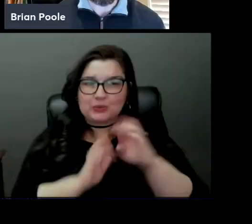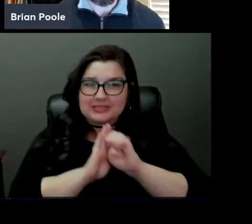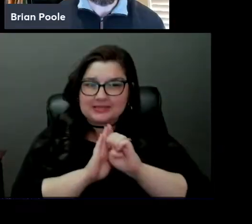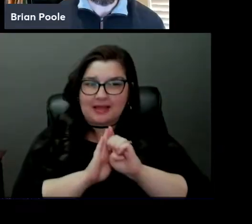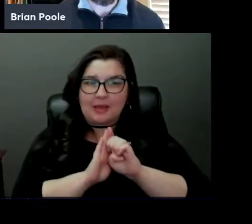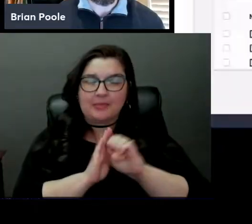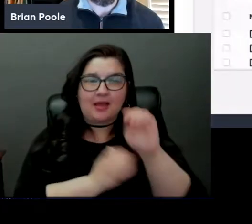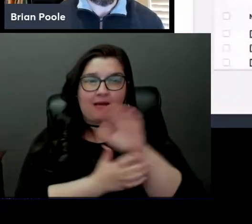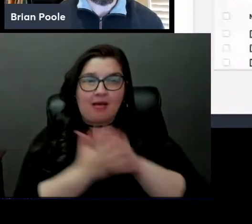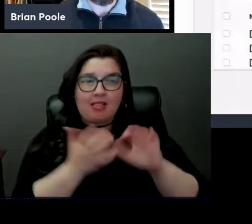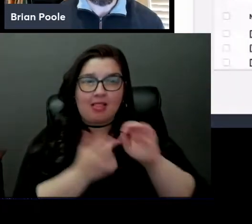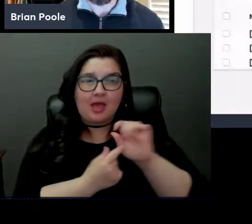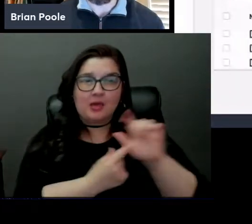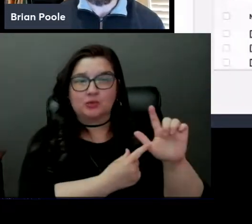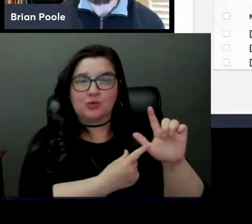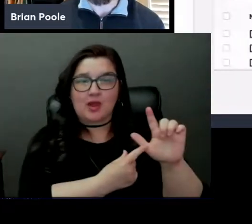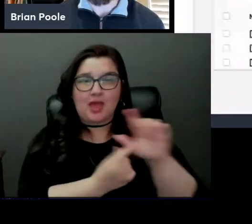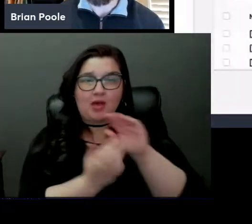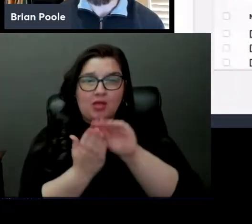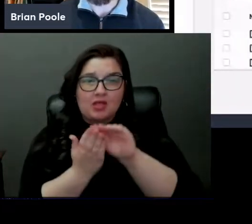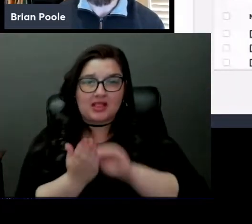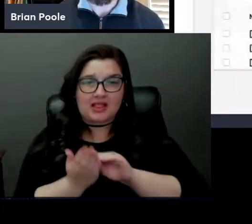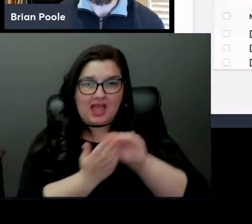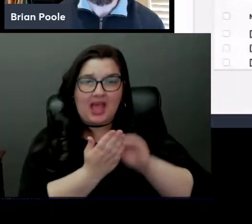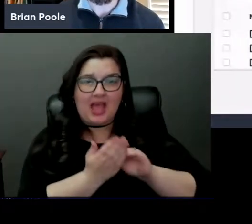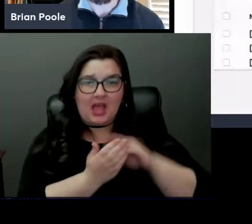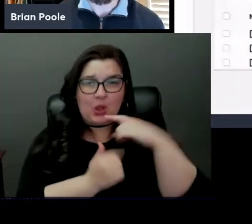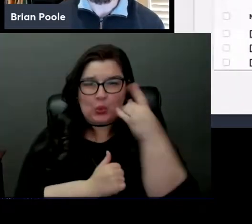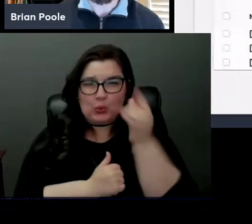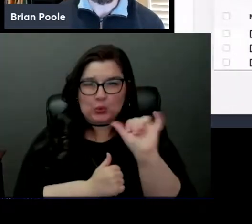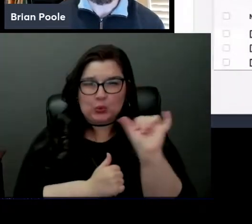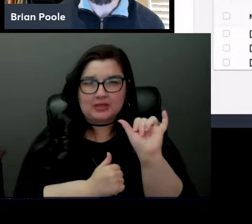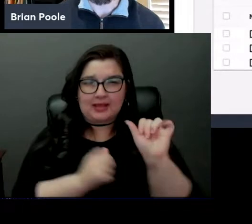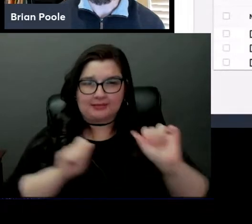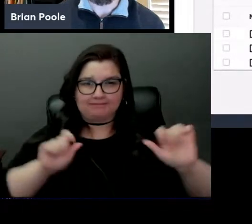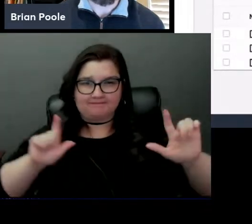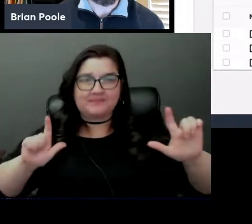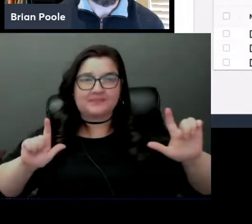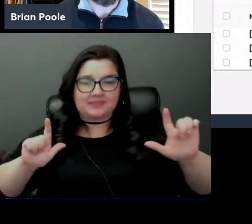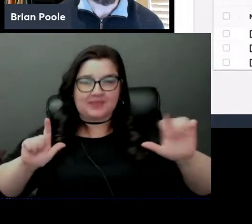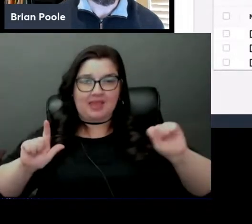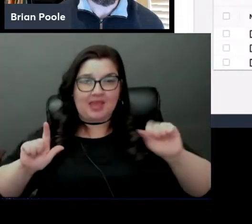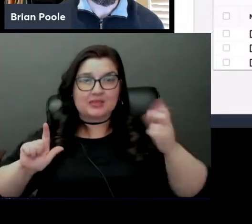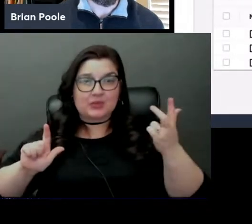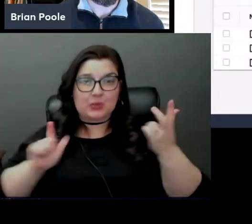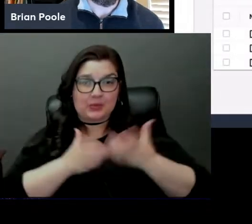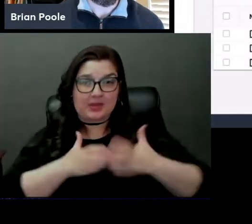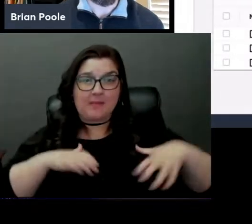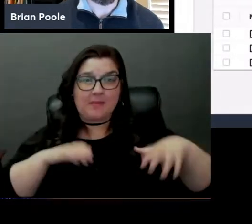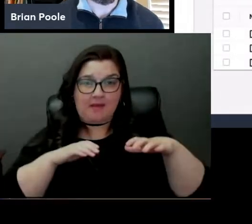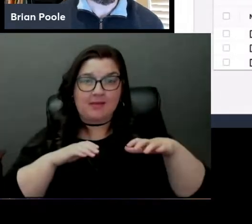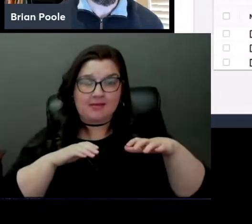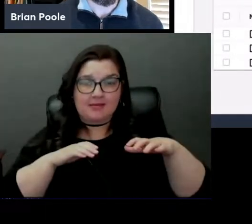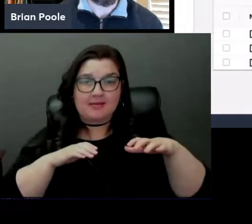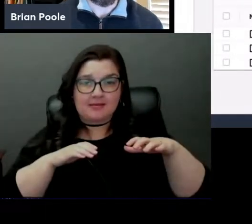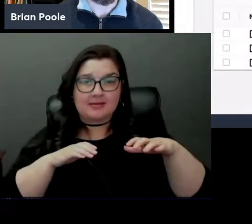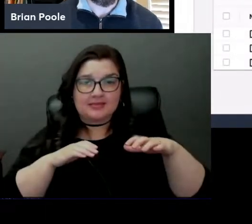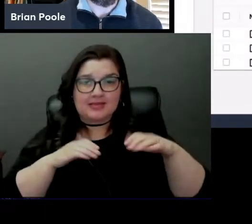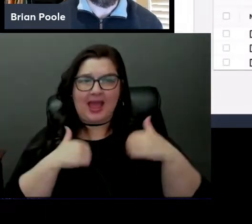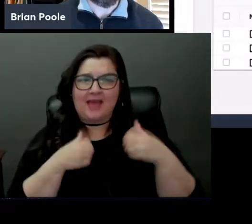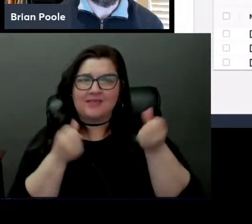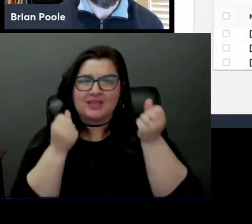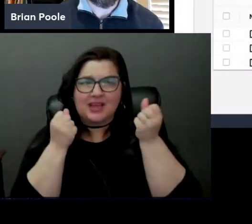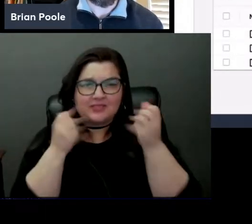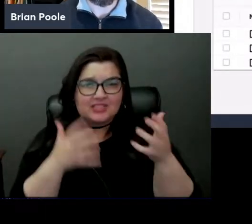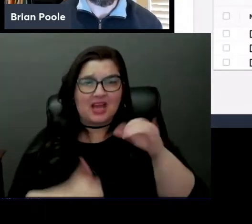log. CloudTrail logs look kind of like this. You have a S3 bucket that has a ton of